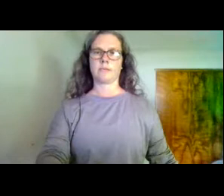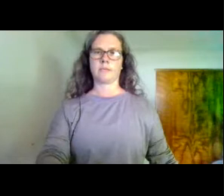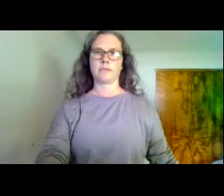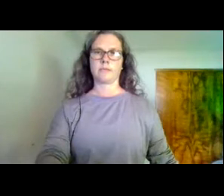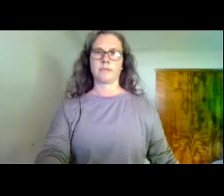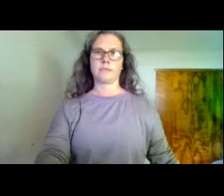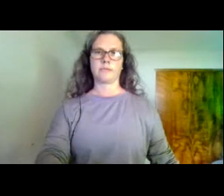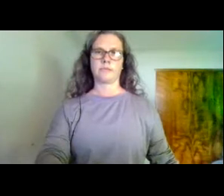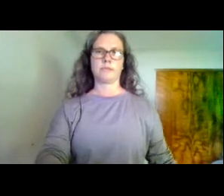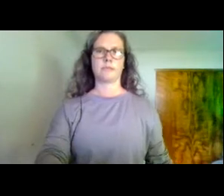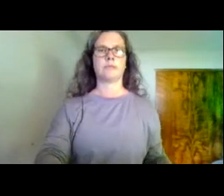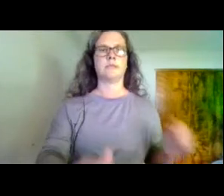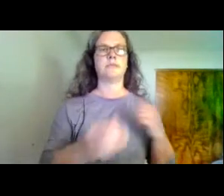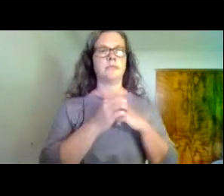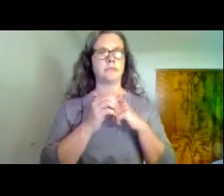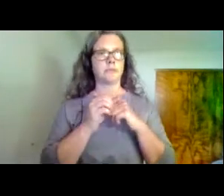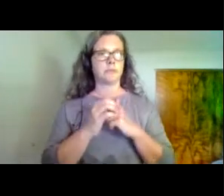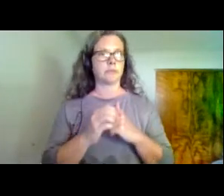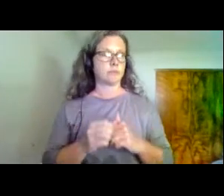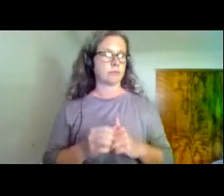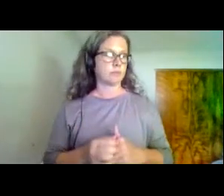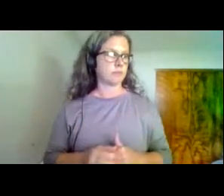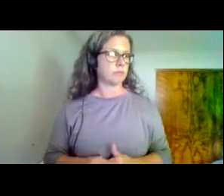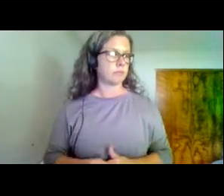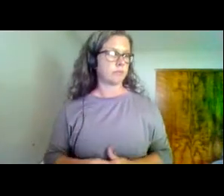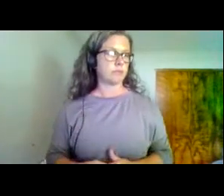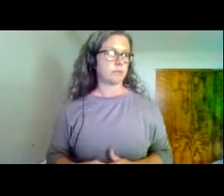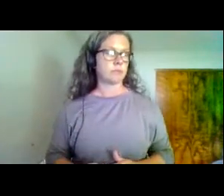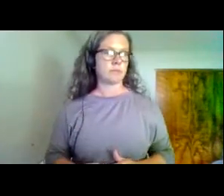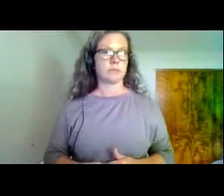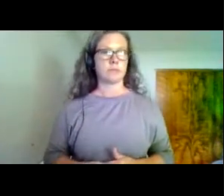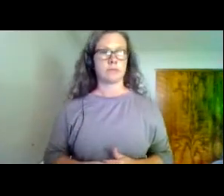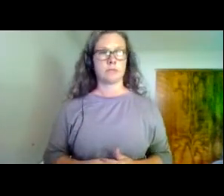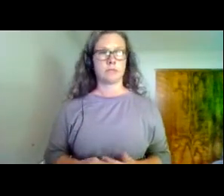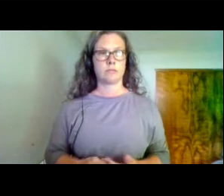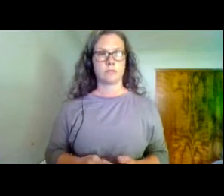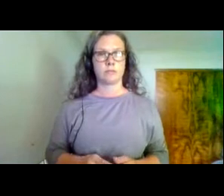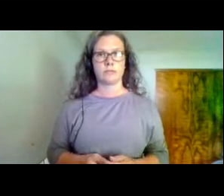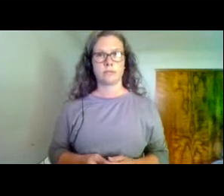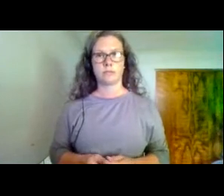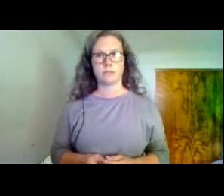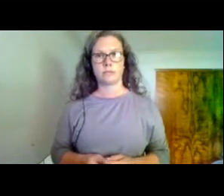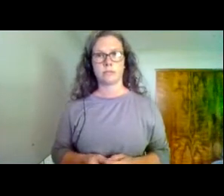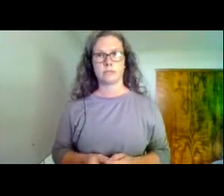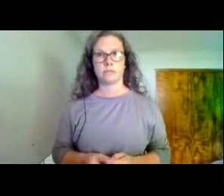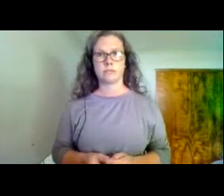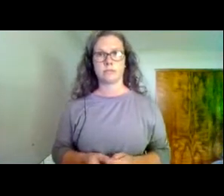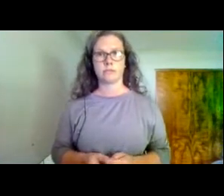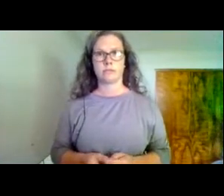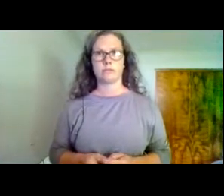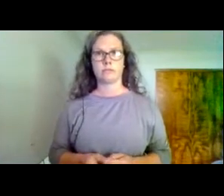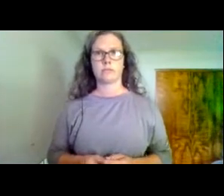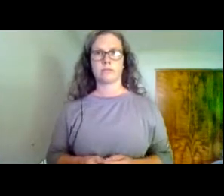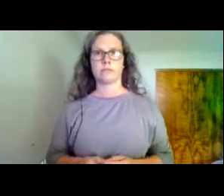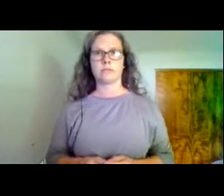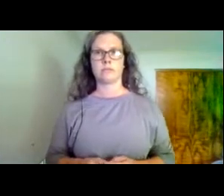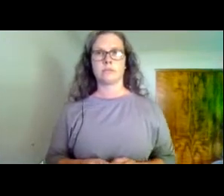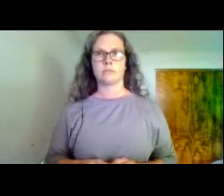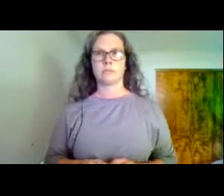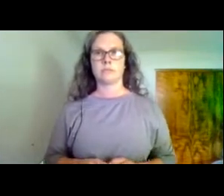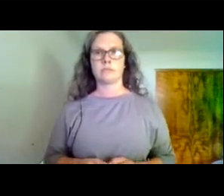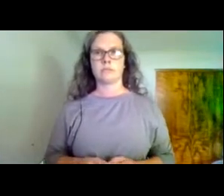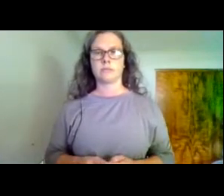disturbance. But when we talk about maintenance of ditches, as long as all the earth disturbance that